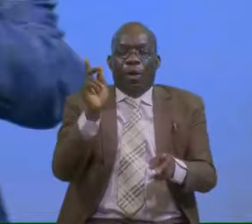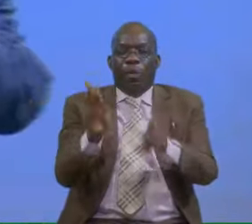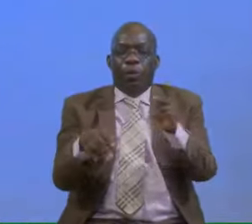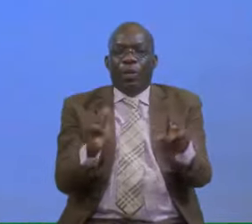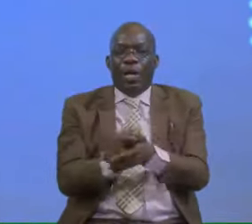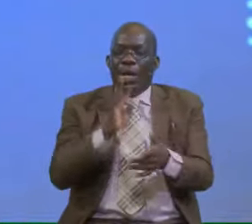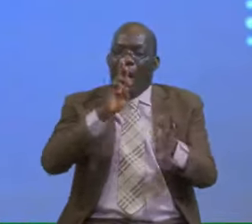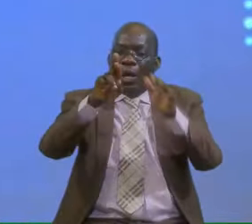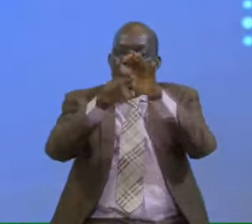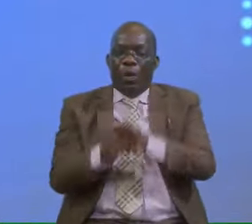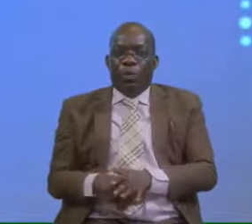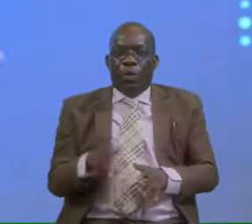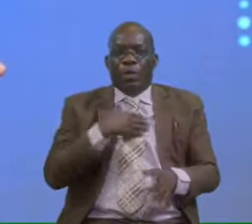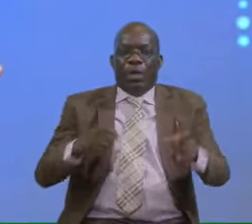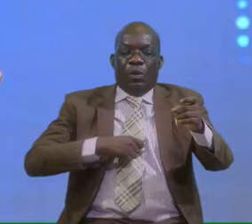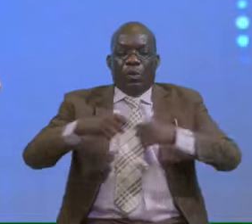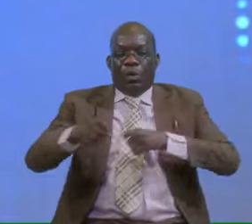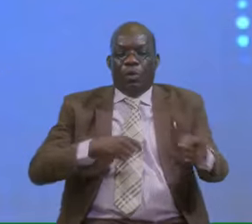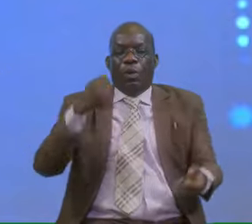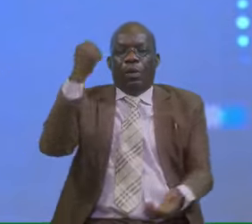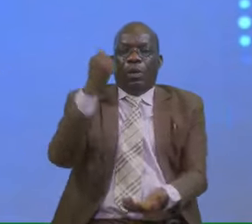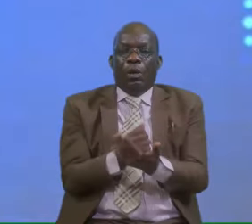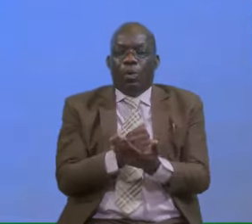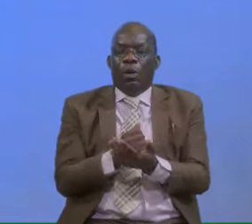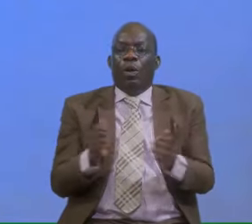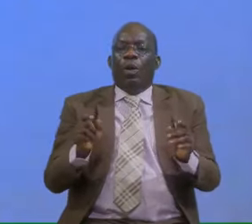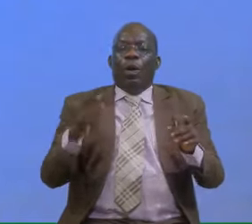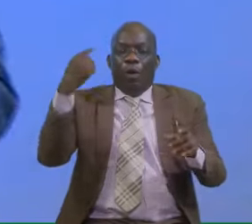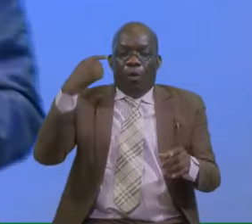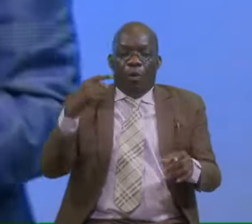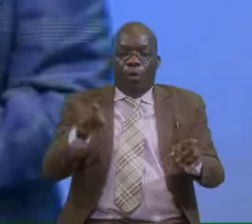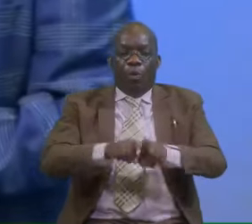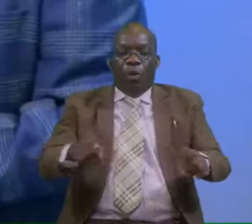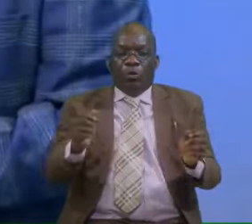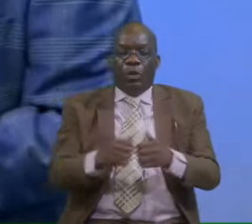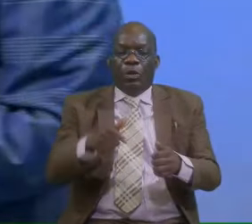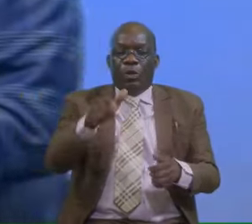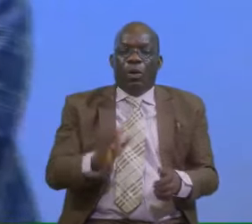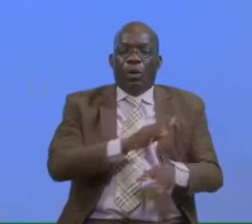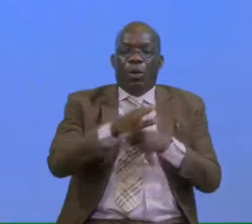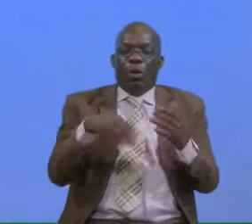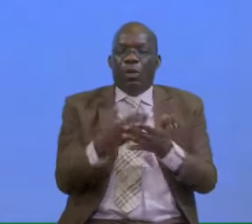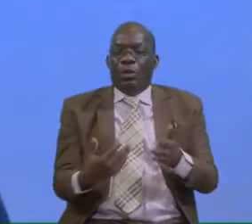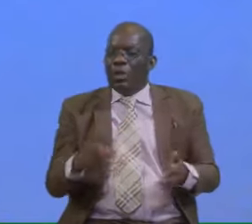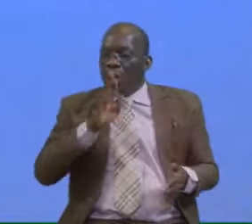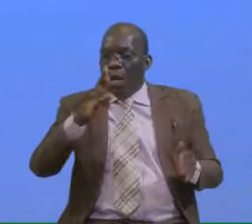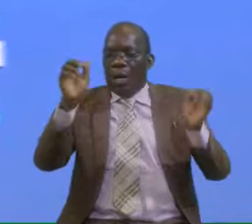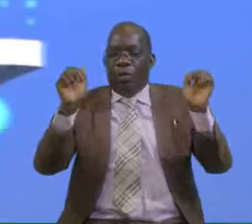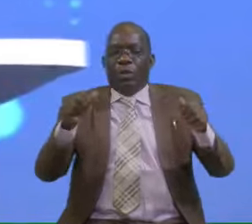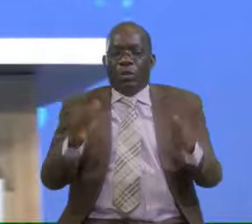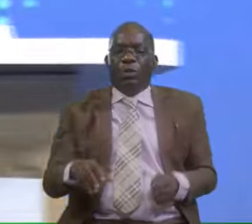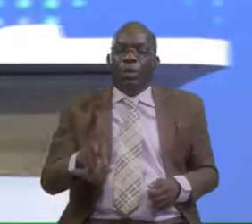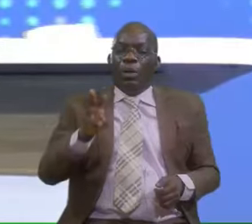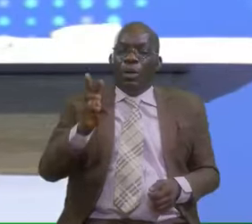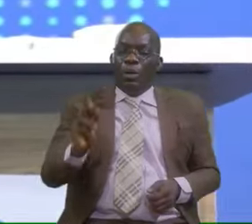and tormented. But with God, all things are possible. We're looking at Mark chapter